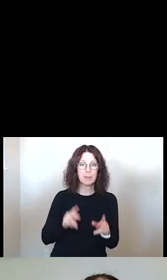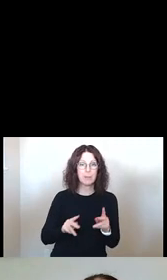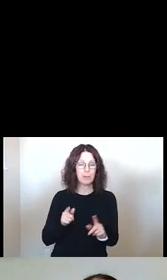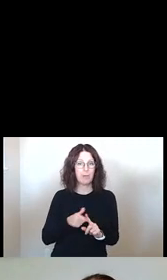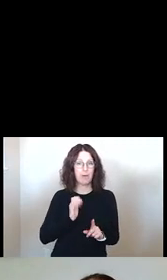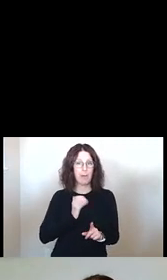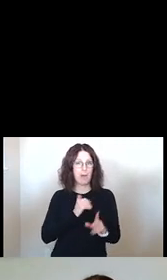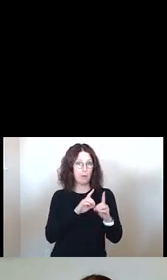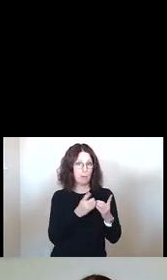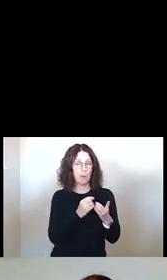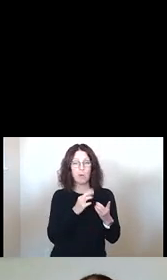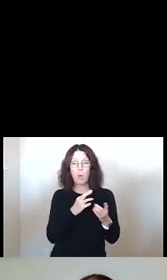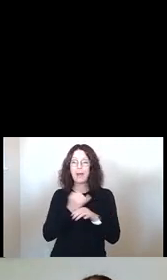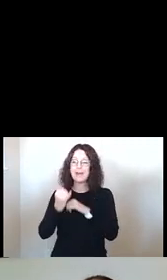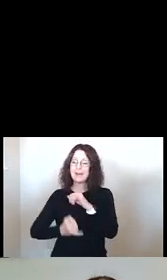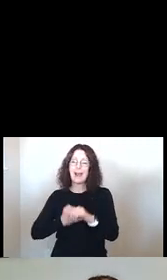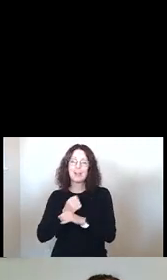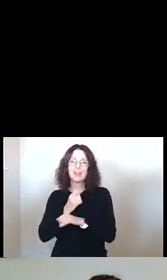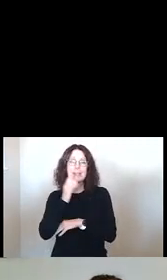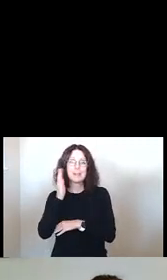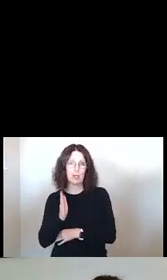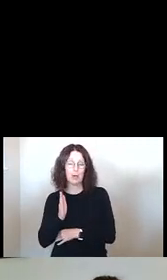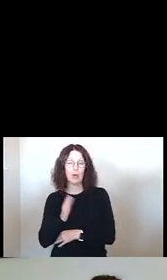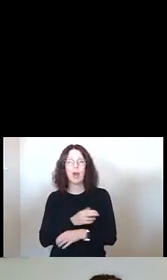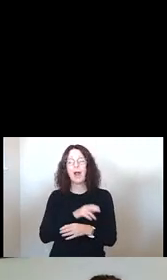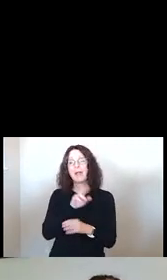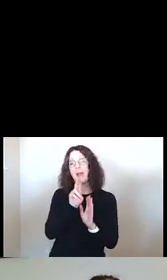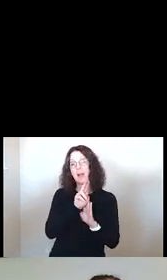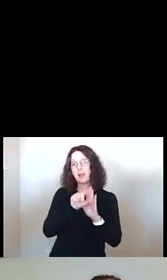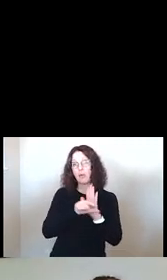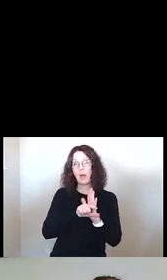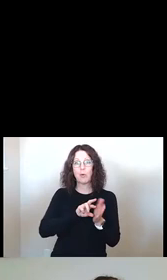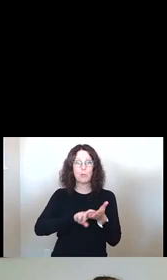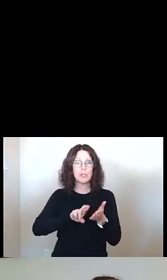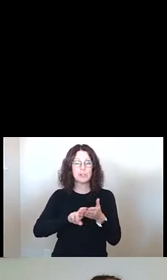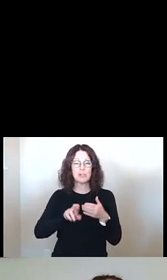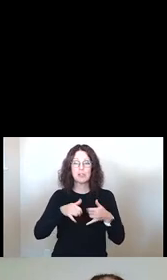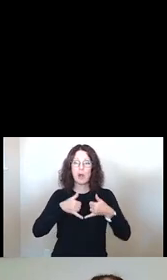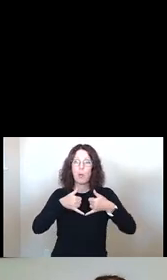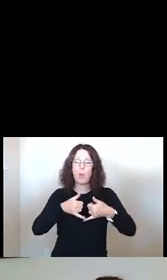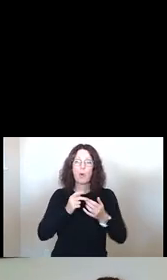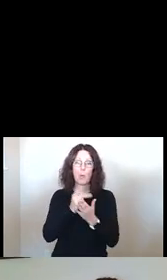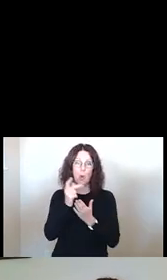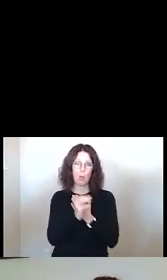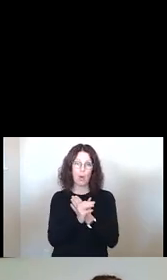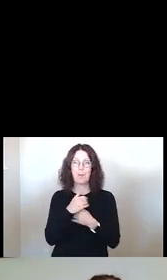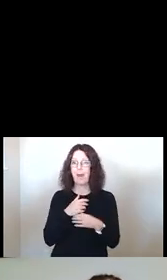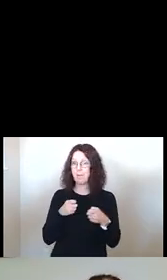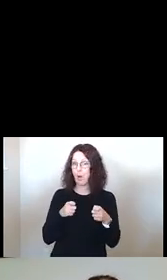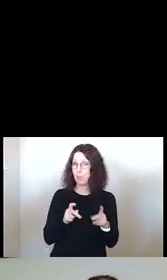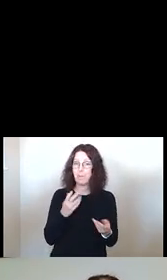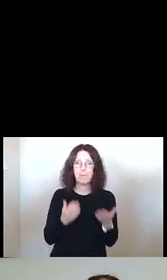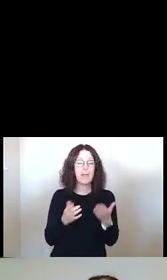are also opportunities through the Undergraduate Research Awards program where you could potentially work with a professor